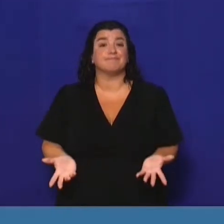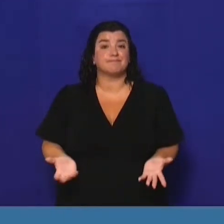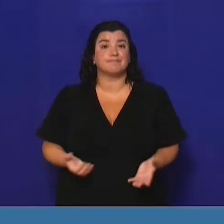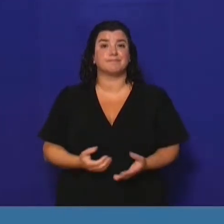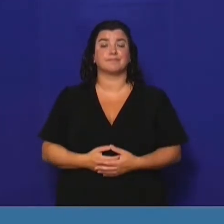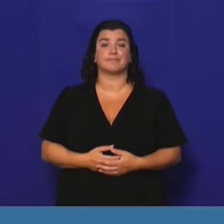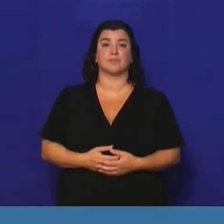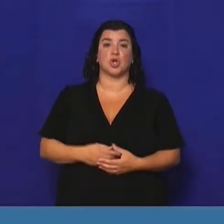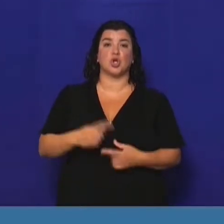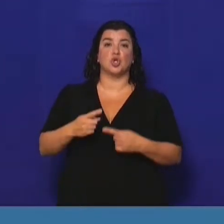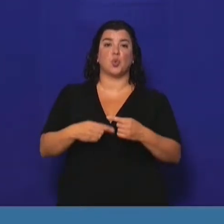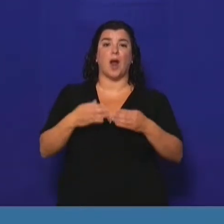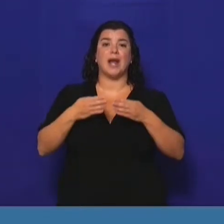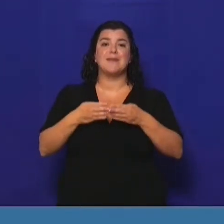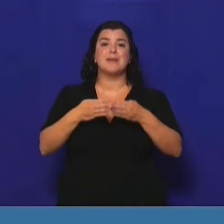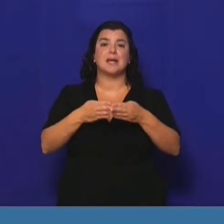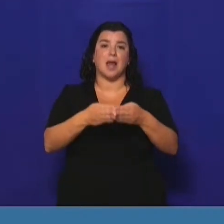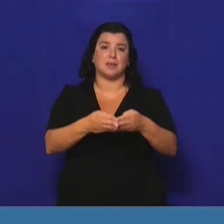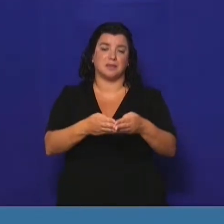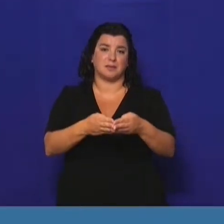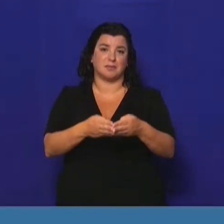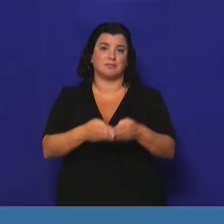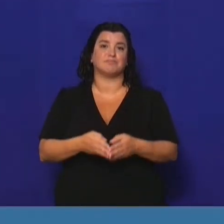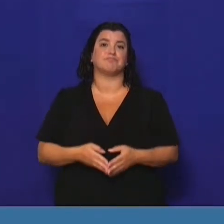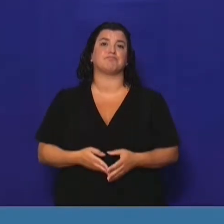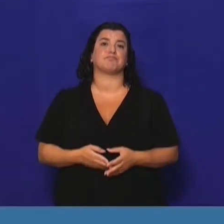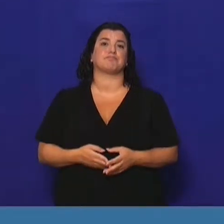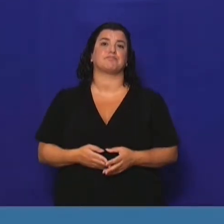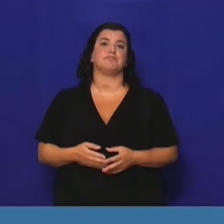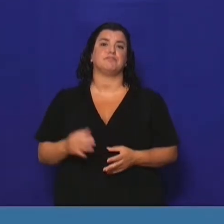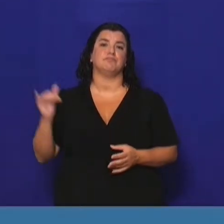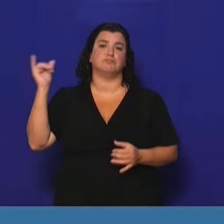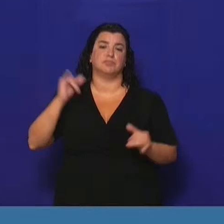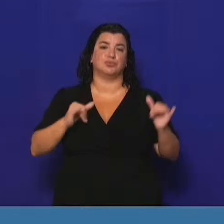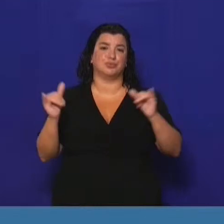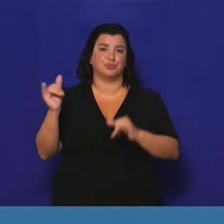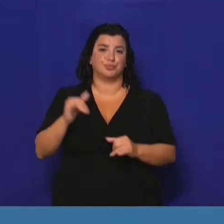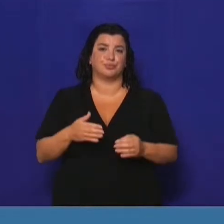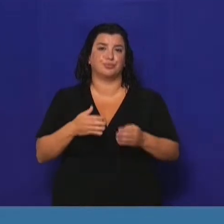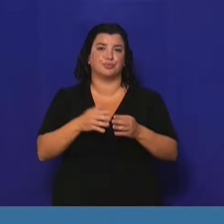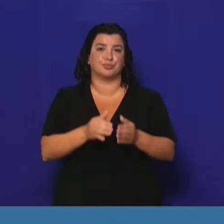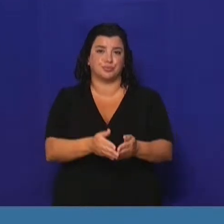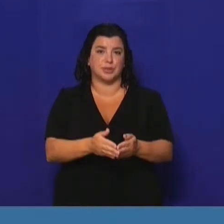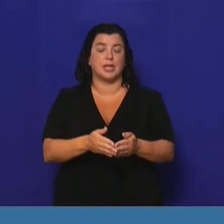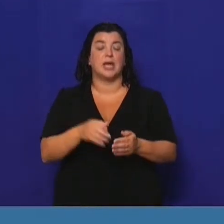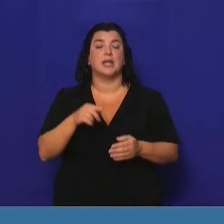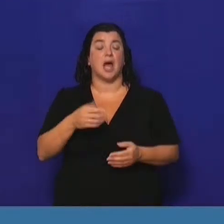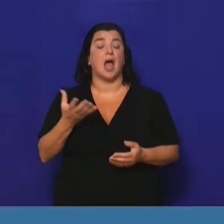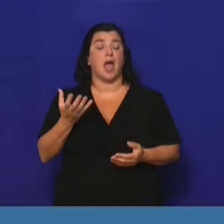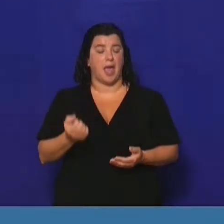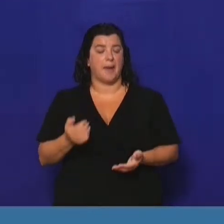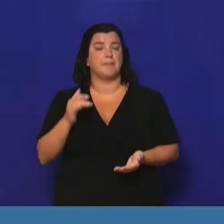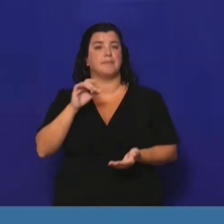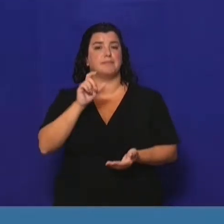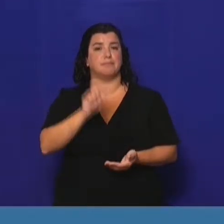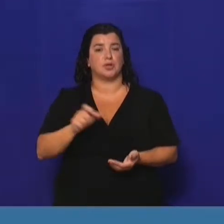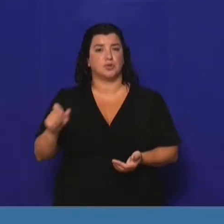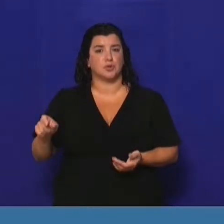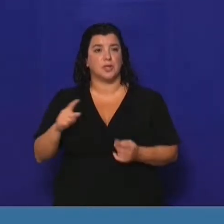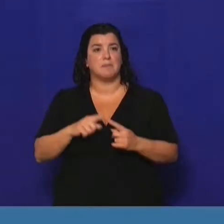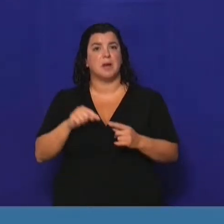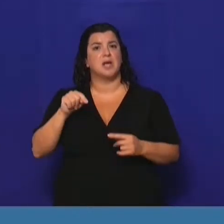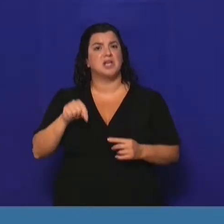Fuq l-immigranti, aħna dawn tiftakru li kellna ċentri fejn kellna numri ta' każijiet, però hemmhekk